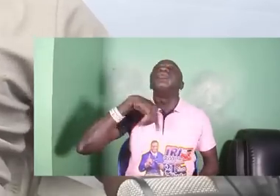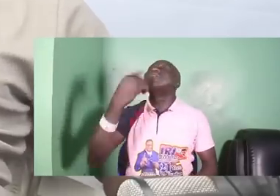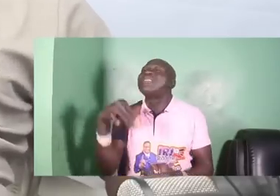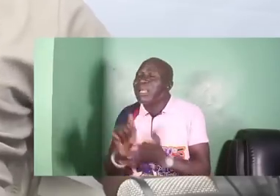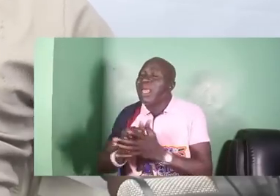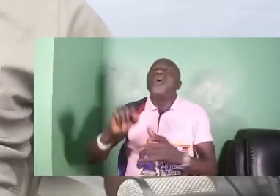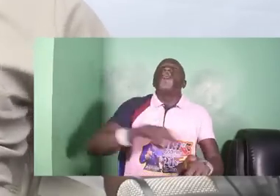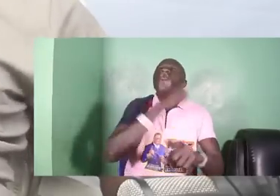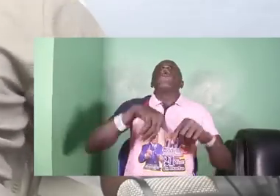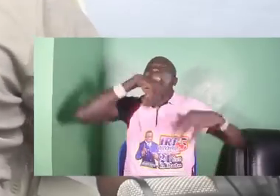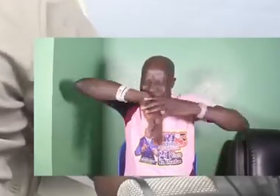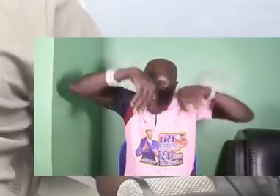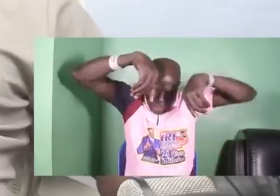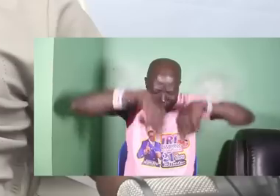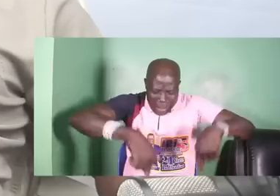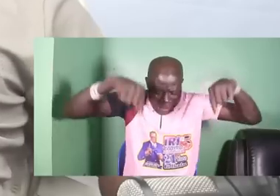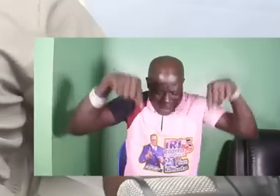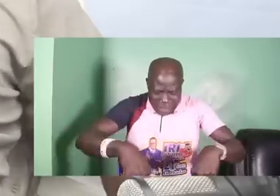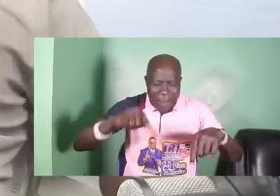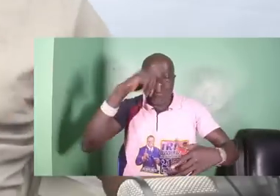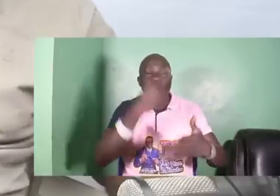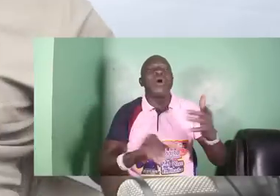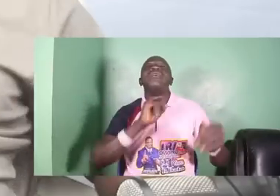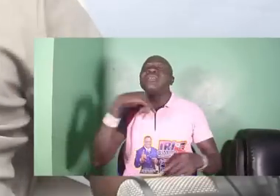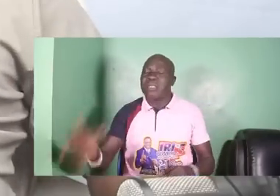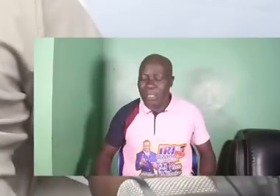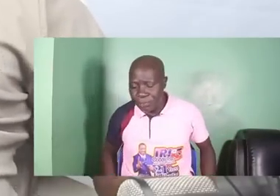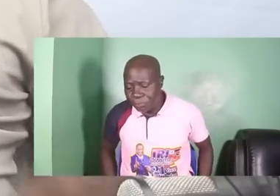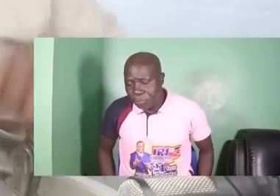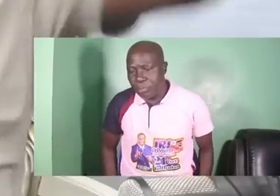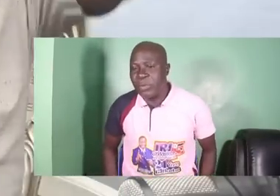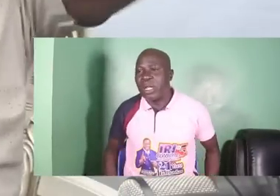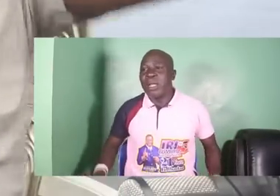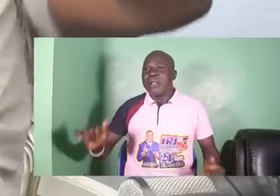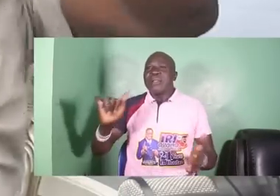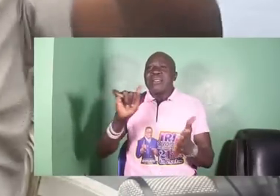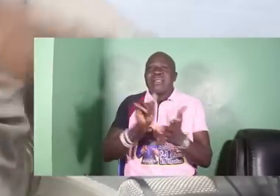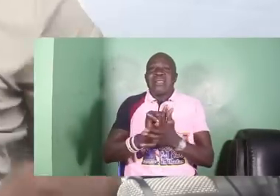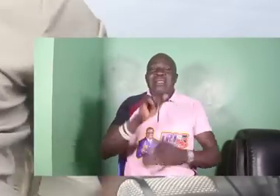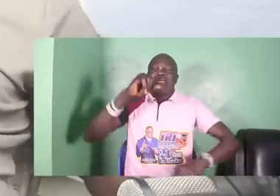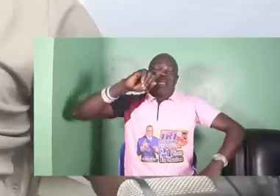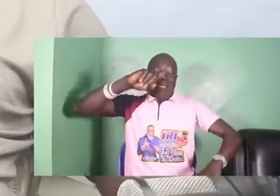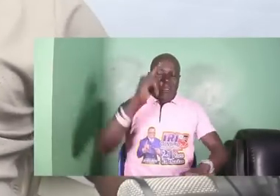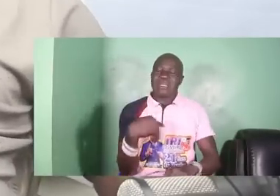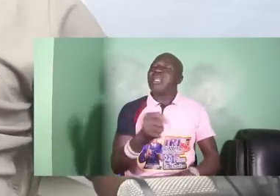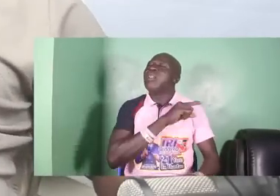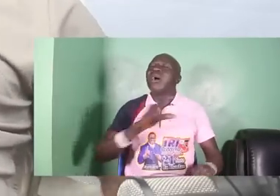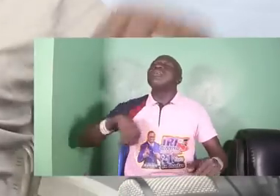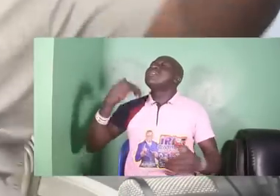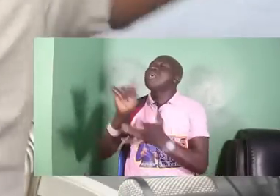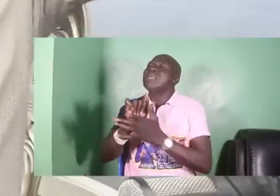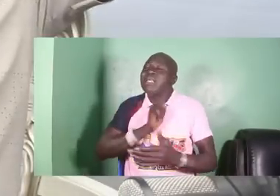says, when there's casting down. You know we. Nigga, na ni oluwa wipe. Nigba na ni oluwa wipe. Igbesoke